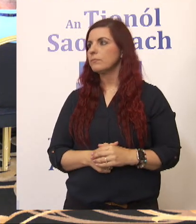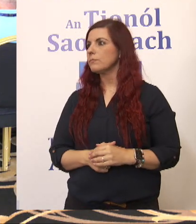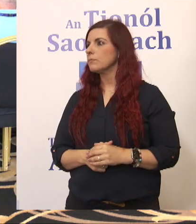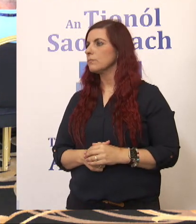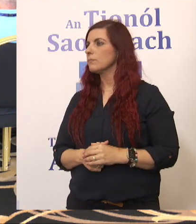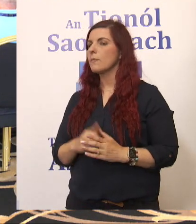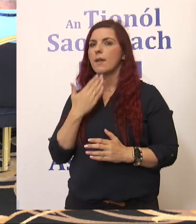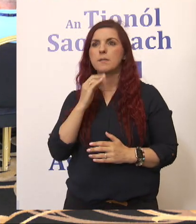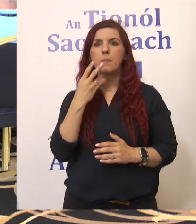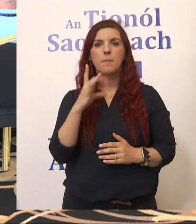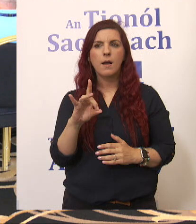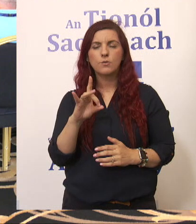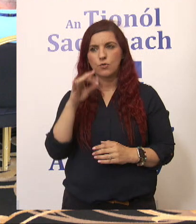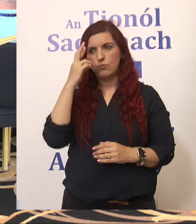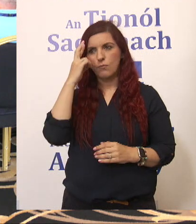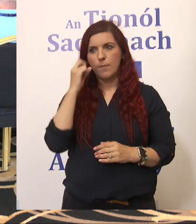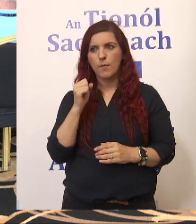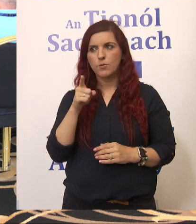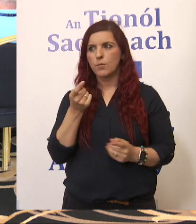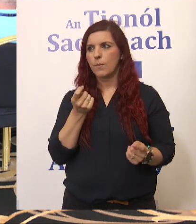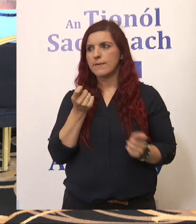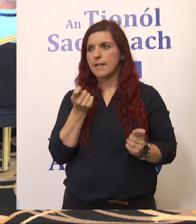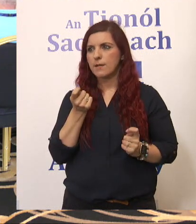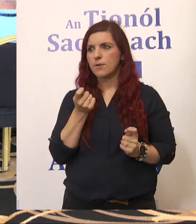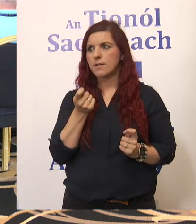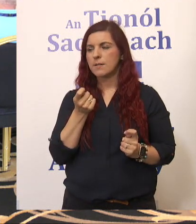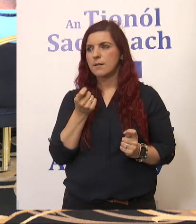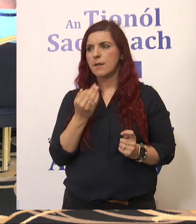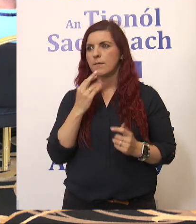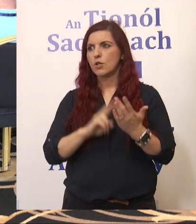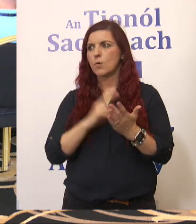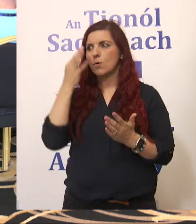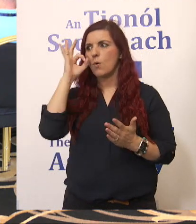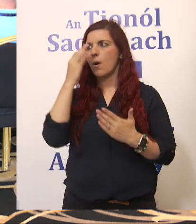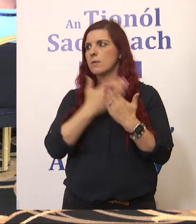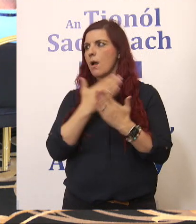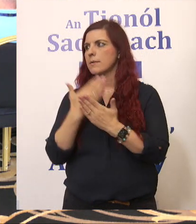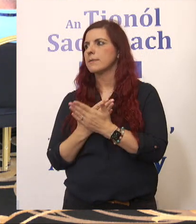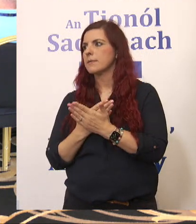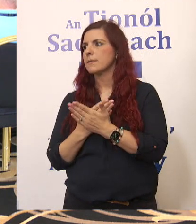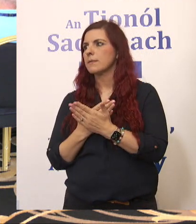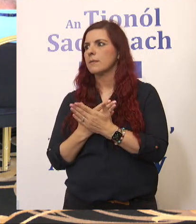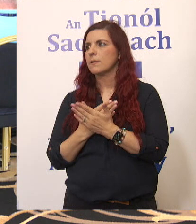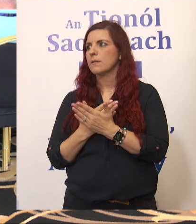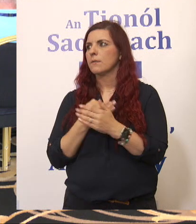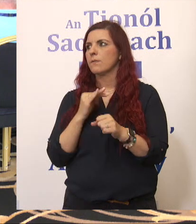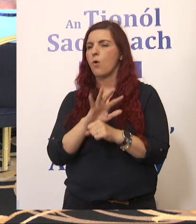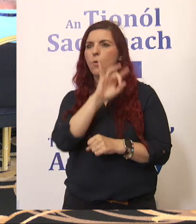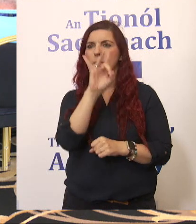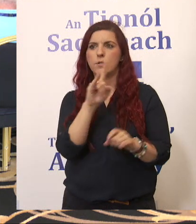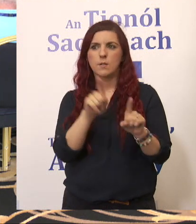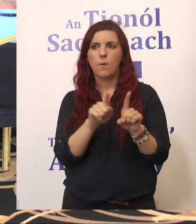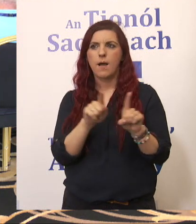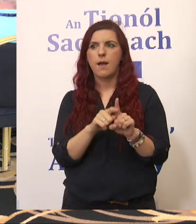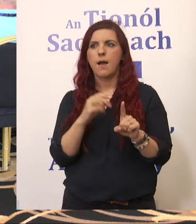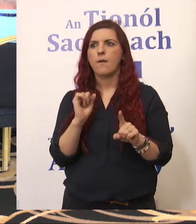Thanks, Mark. Just a reminder, the facilitators, they can use the Google Docs there if they want to upload any questions to be asked. So we've one